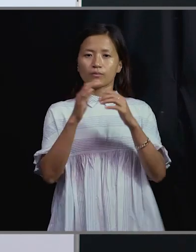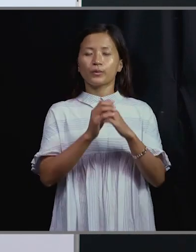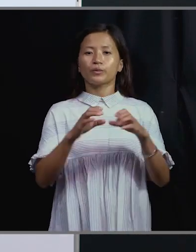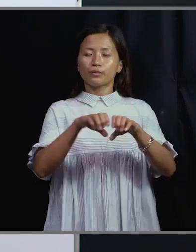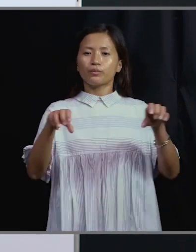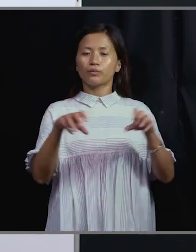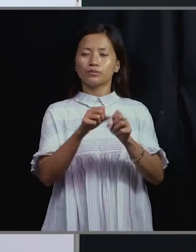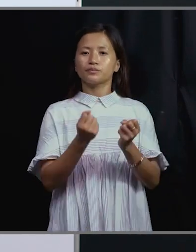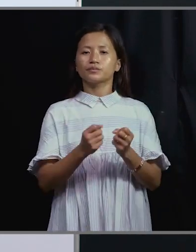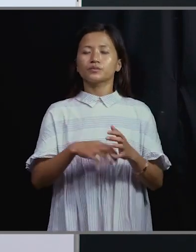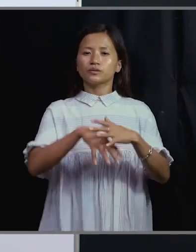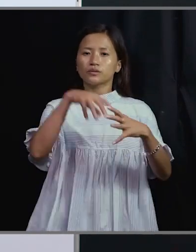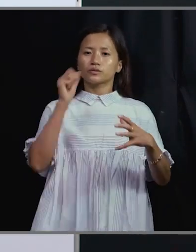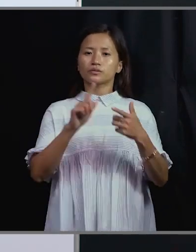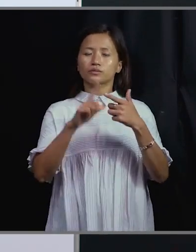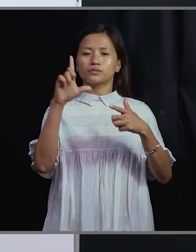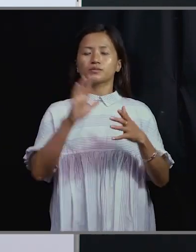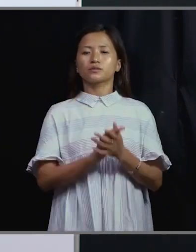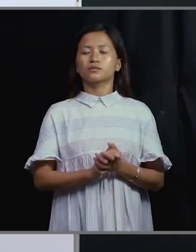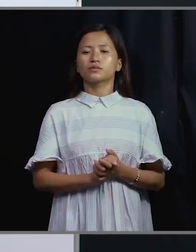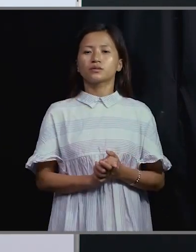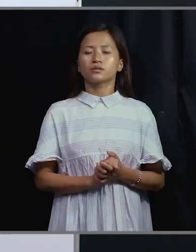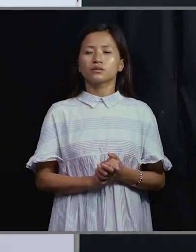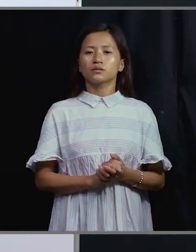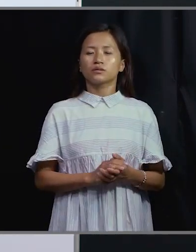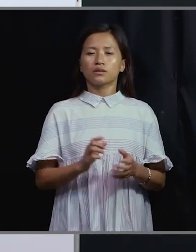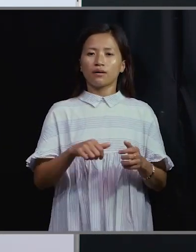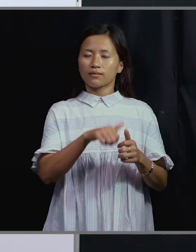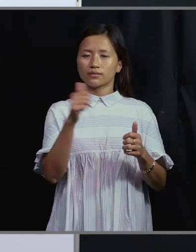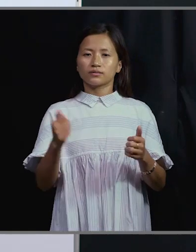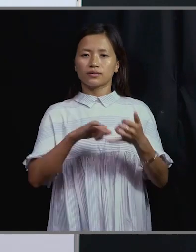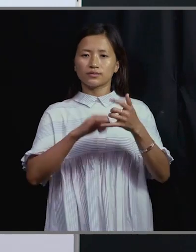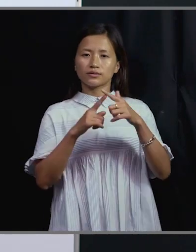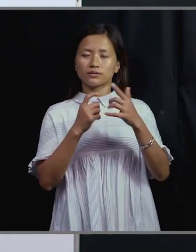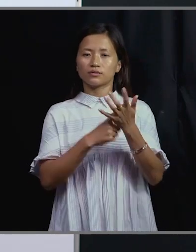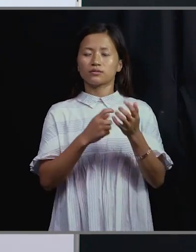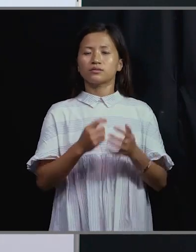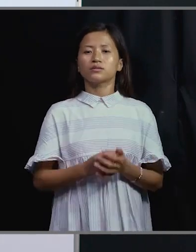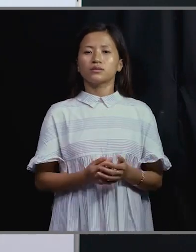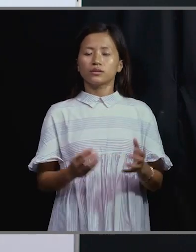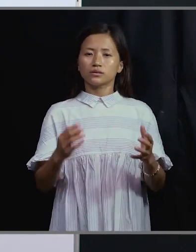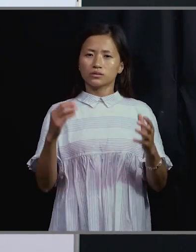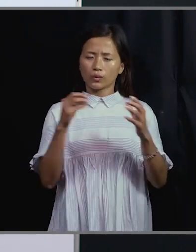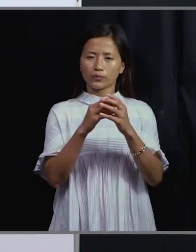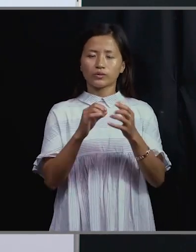bond breaks and the electrons come out. So another structure is obtained